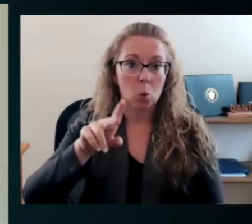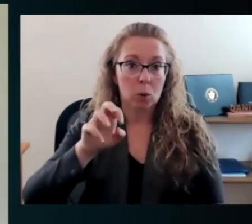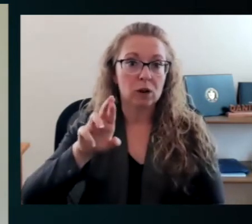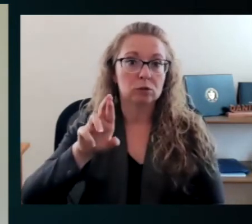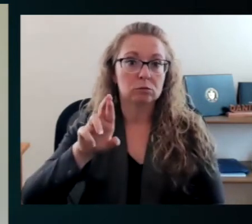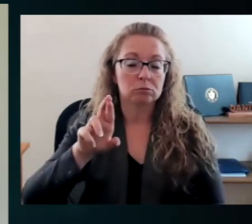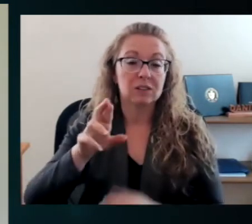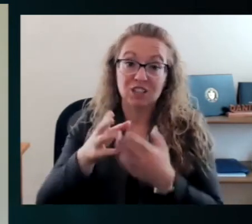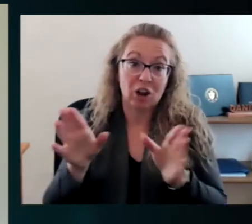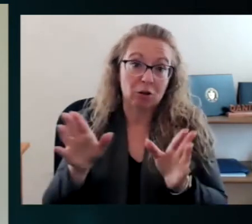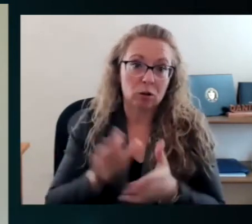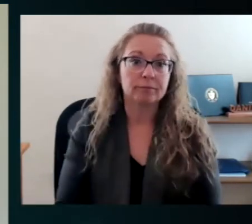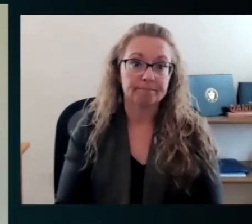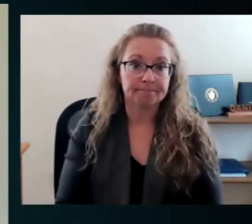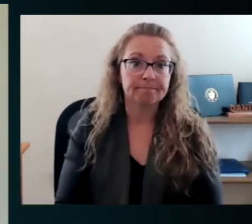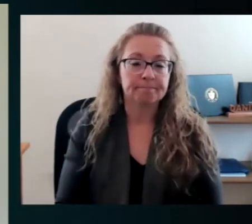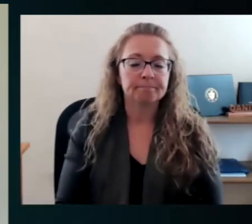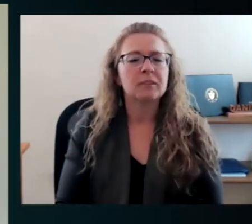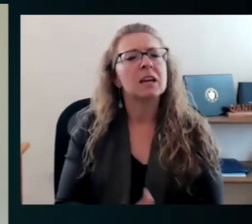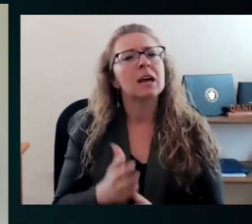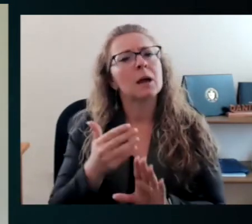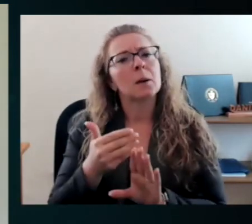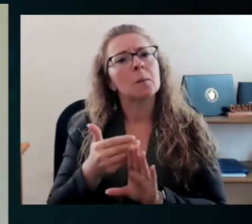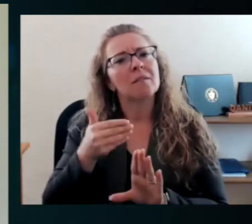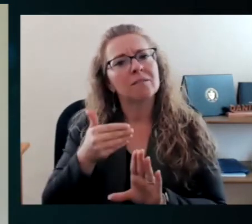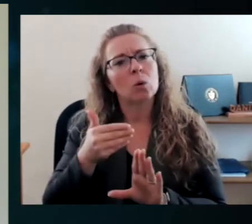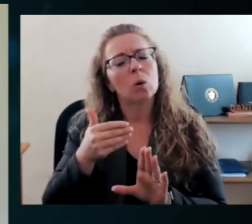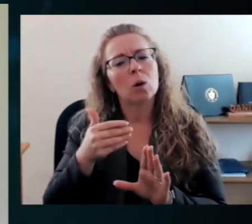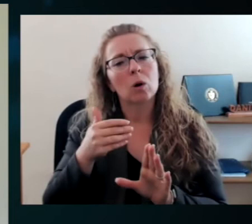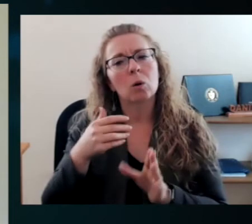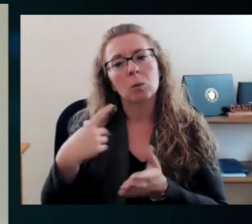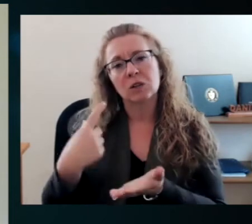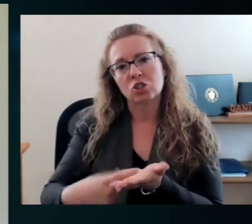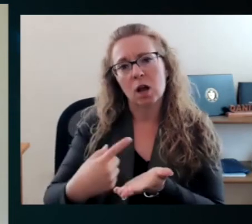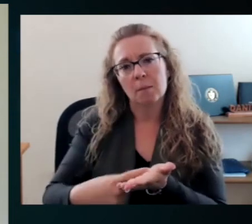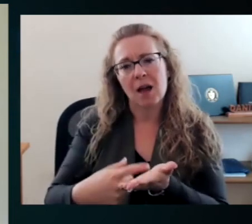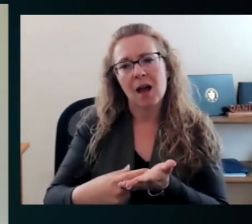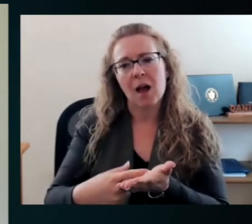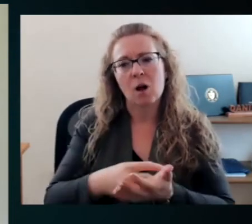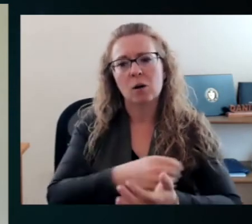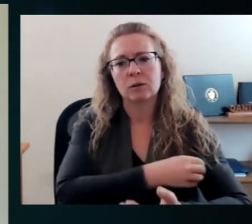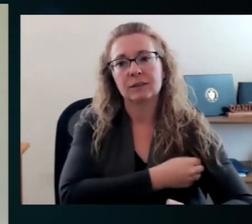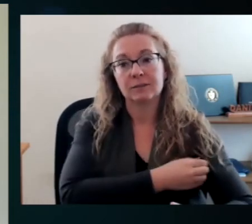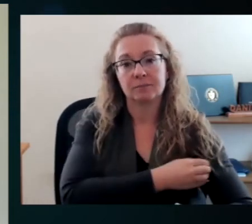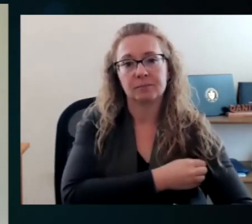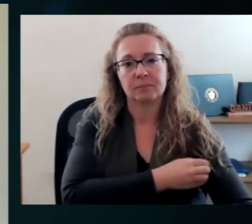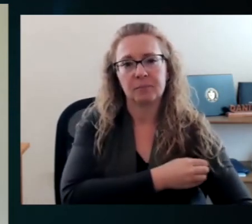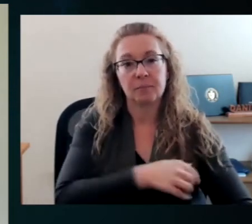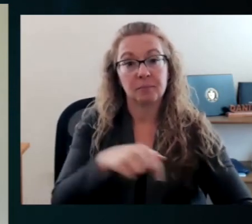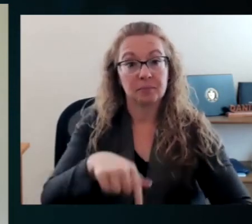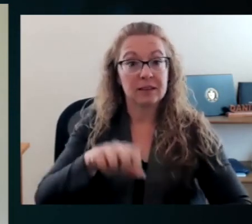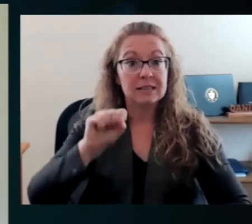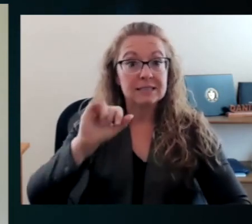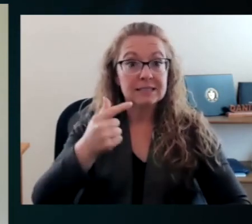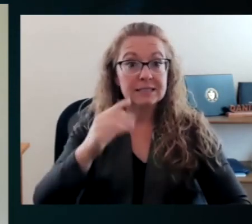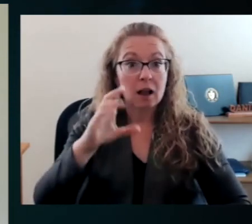I think before we can talk about how the SIGCHI community can